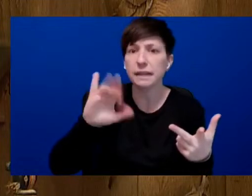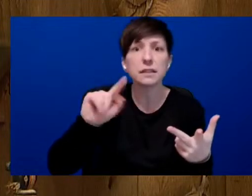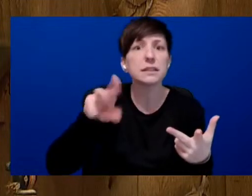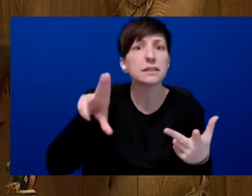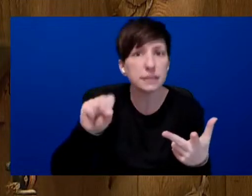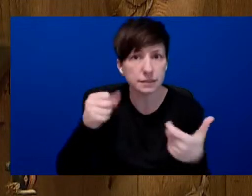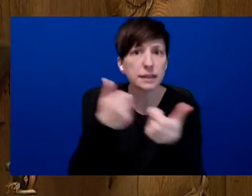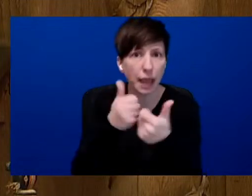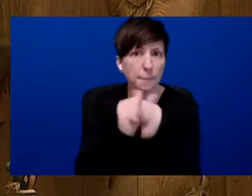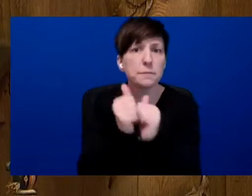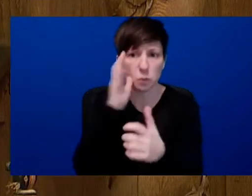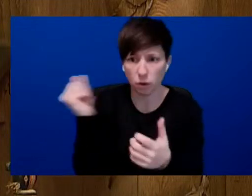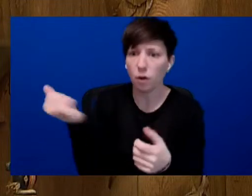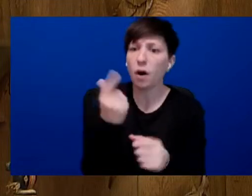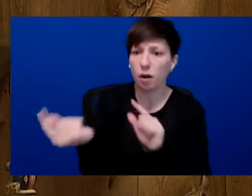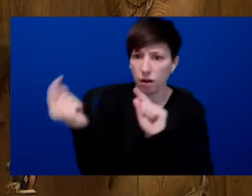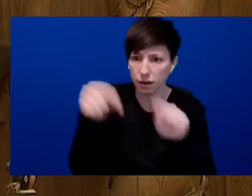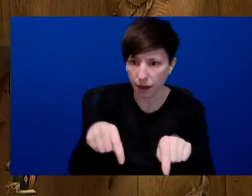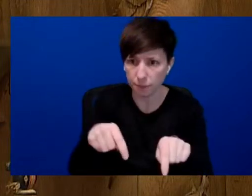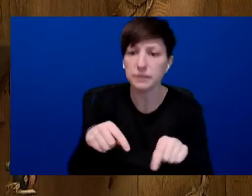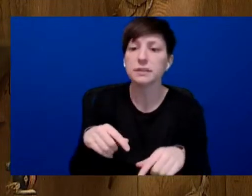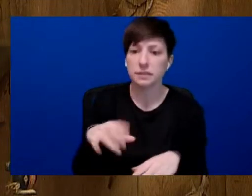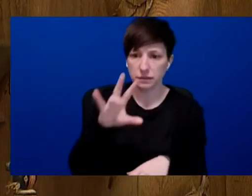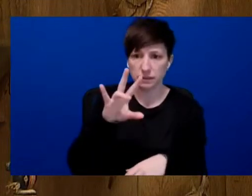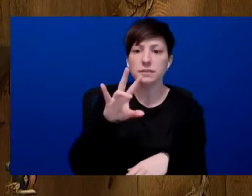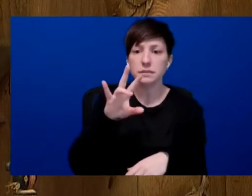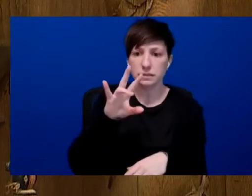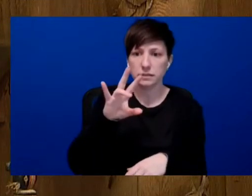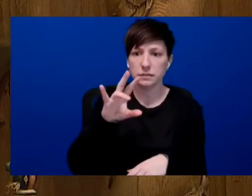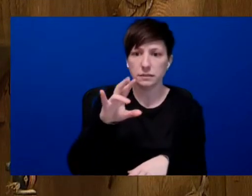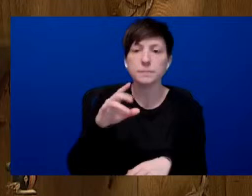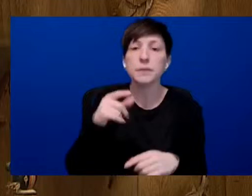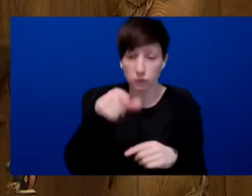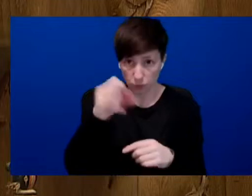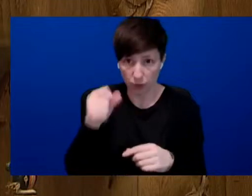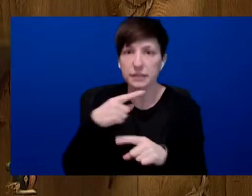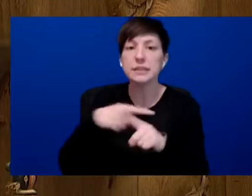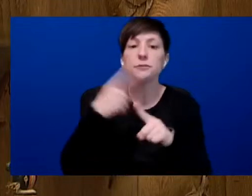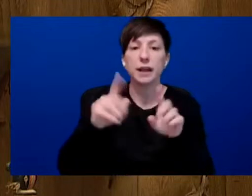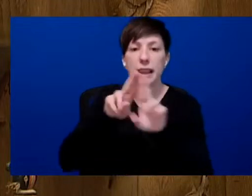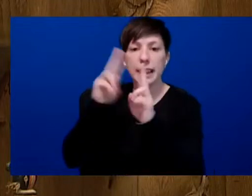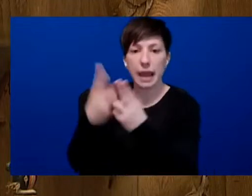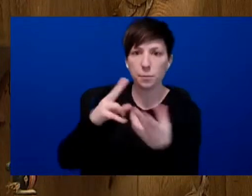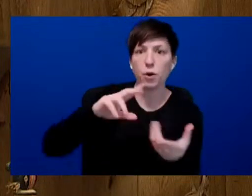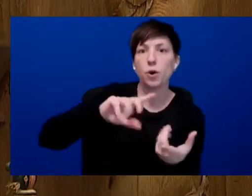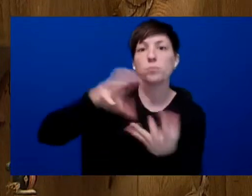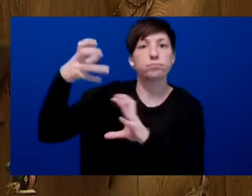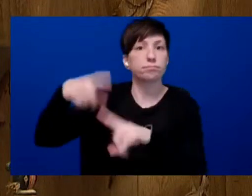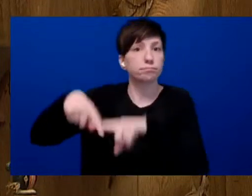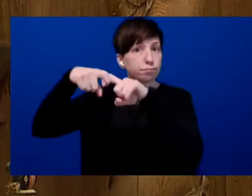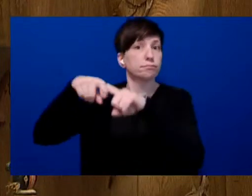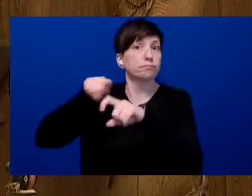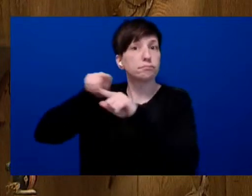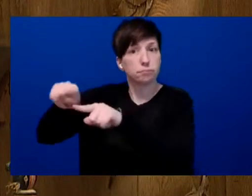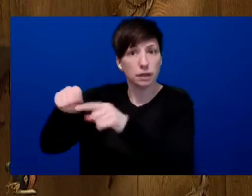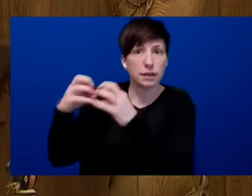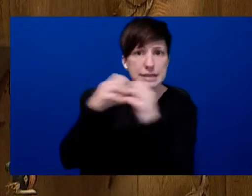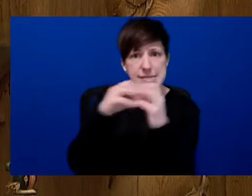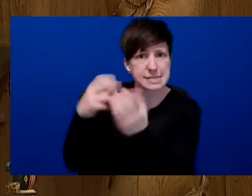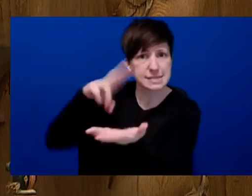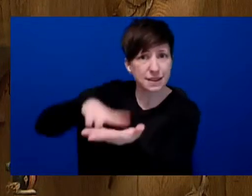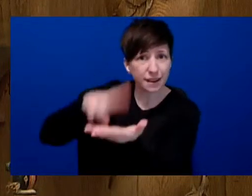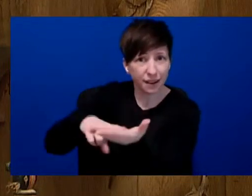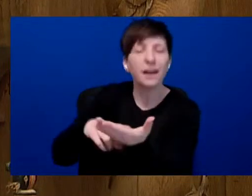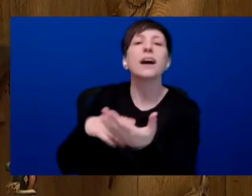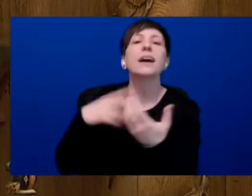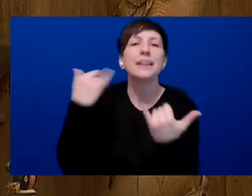too. After 3 years of disruption and labor disputes south of the border, Hollywood North is back. Vancouver's